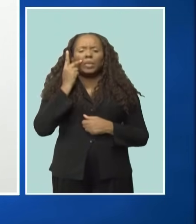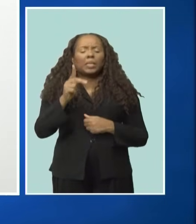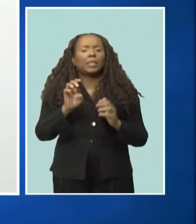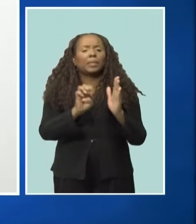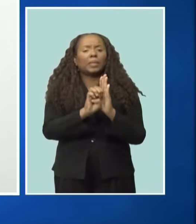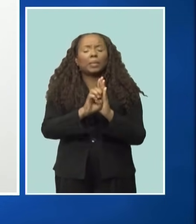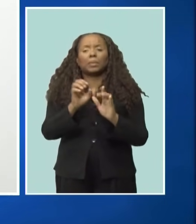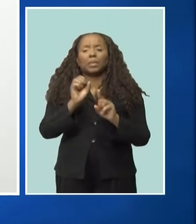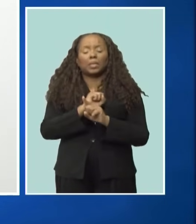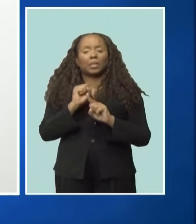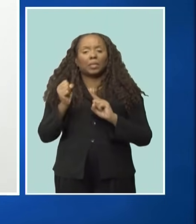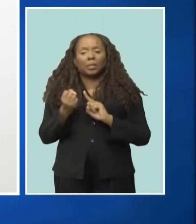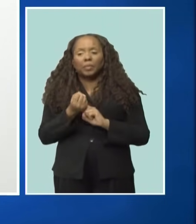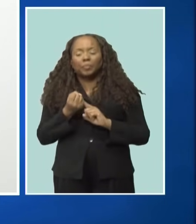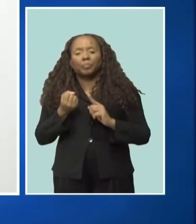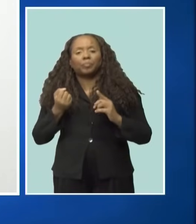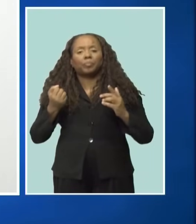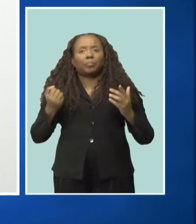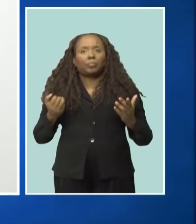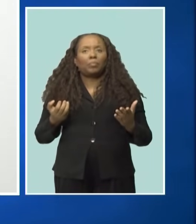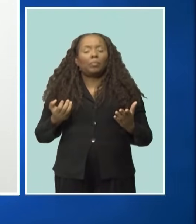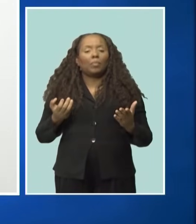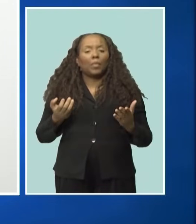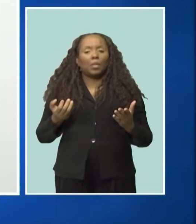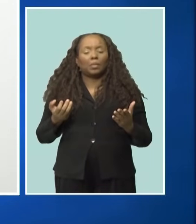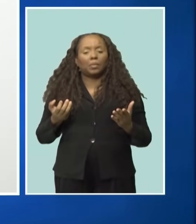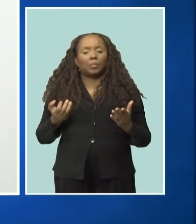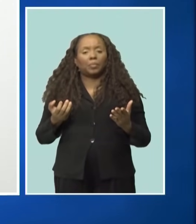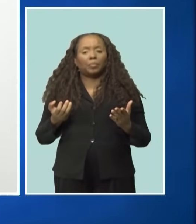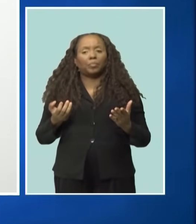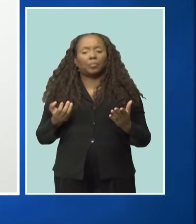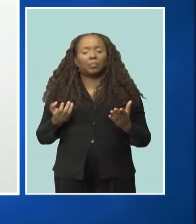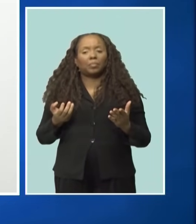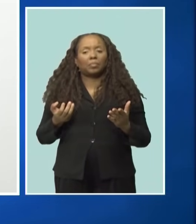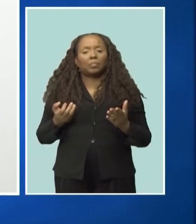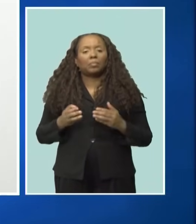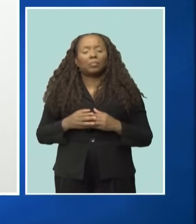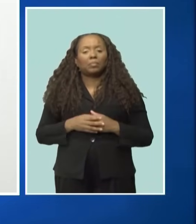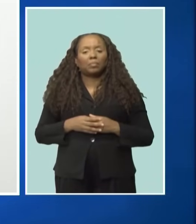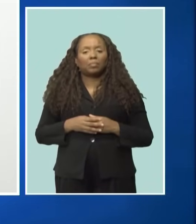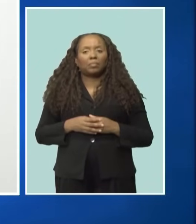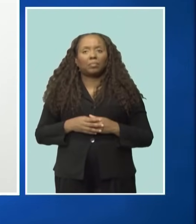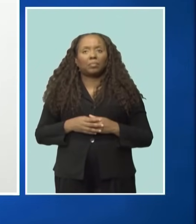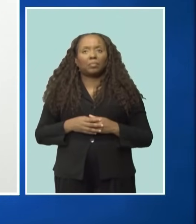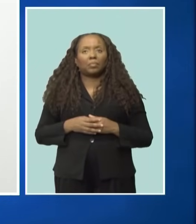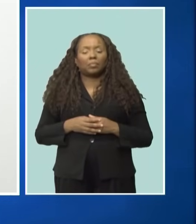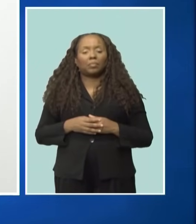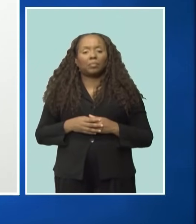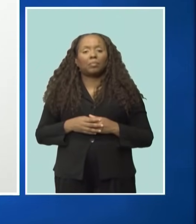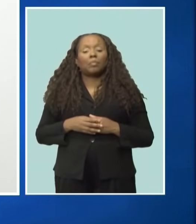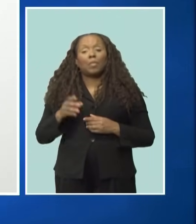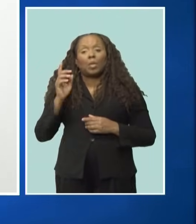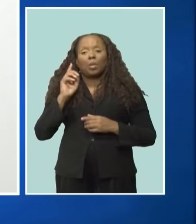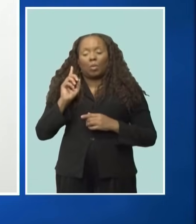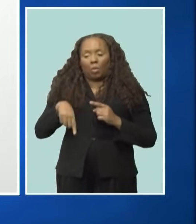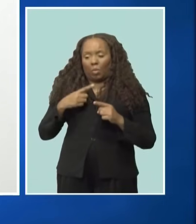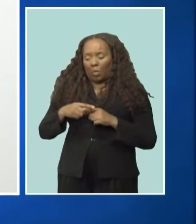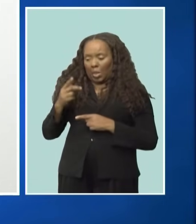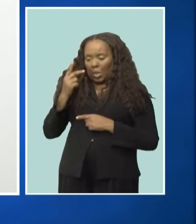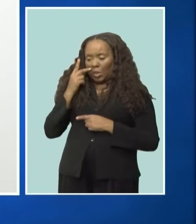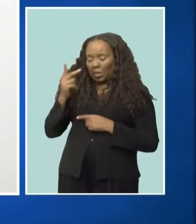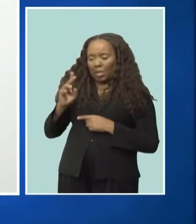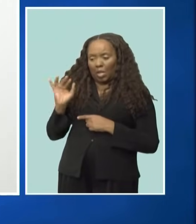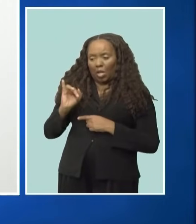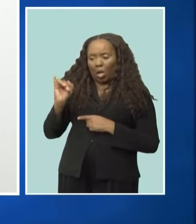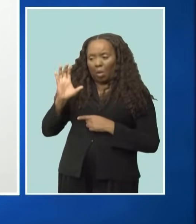situation where capacity is hard to, capacity does not exist. You have insurance companies that